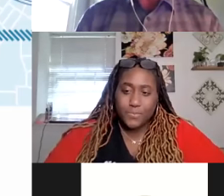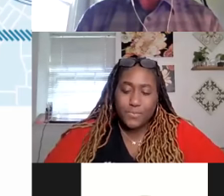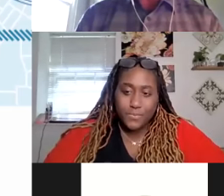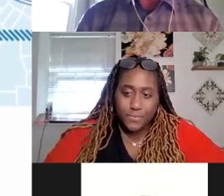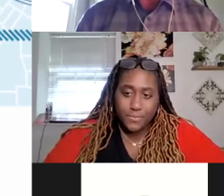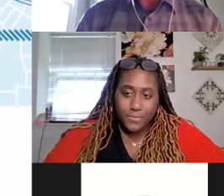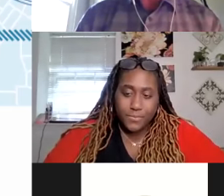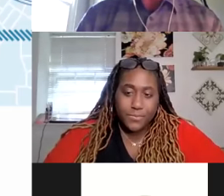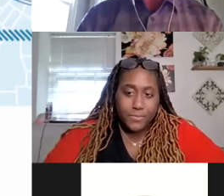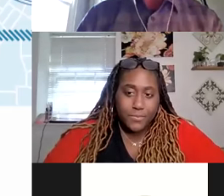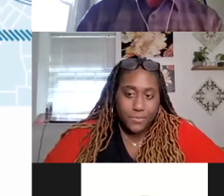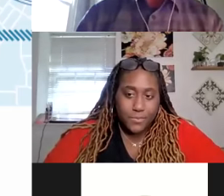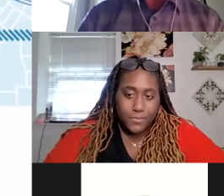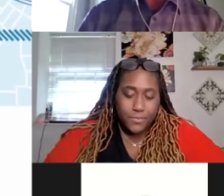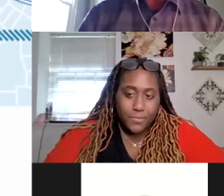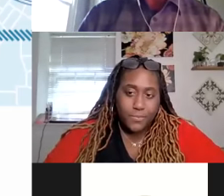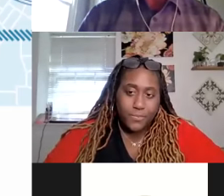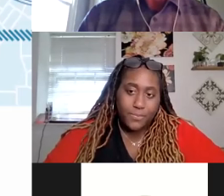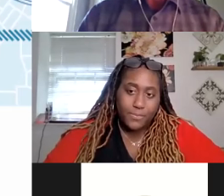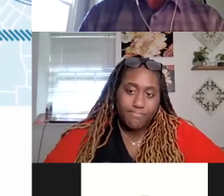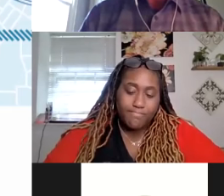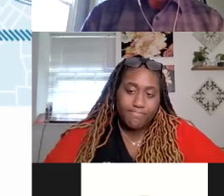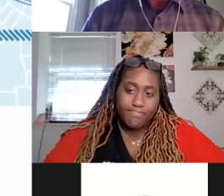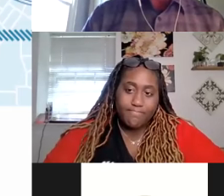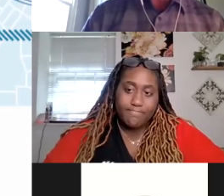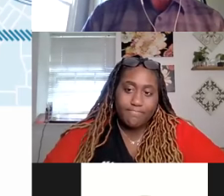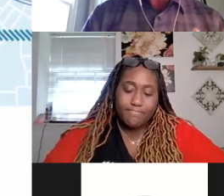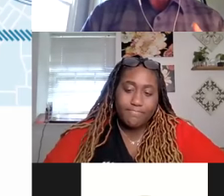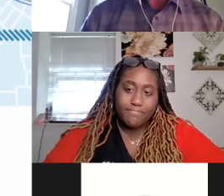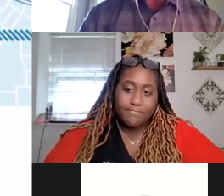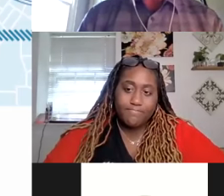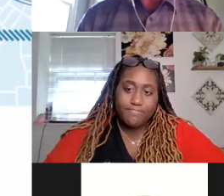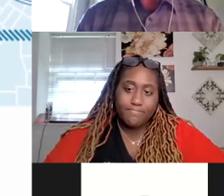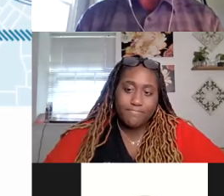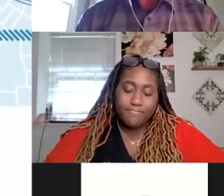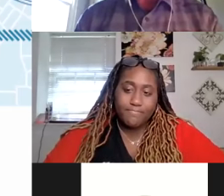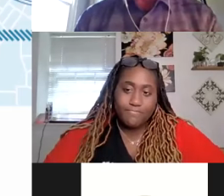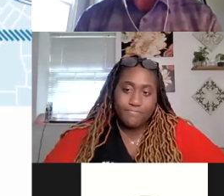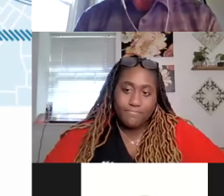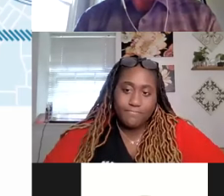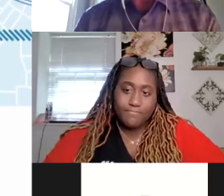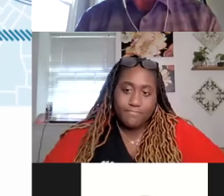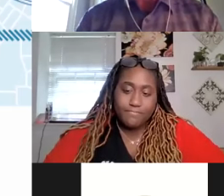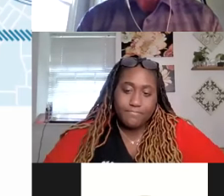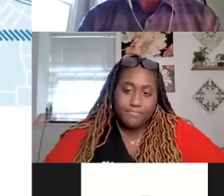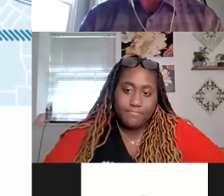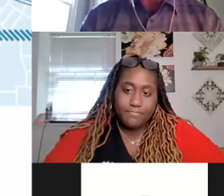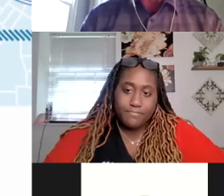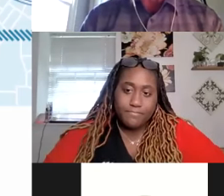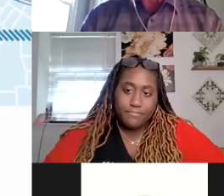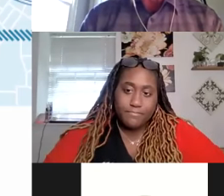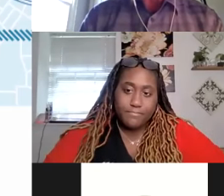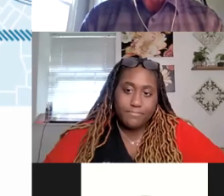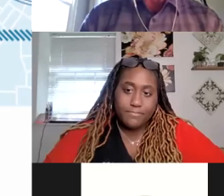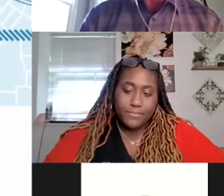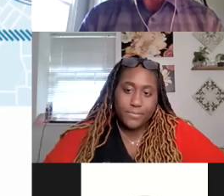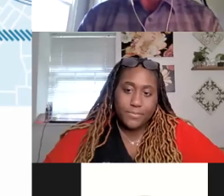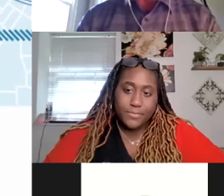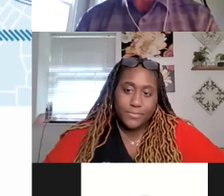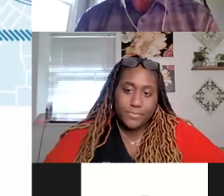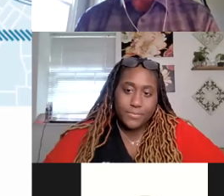a trauma-informed organization that treats customers differently without, what are the implications for how managers and supervisors